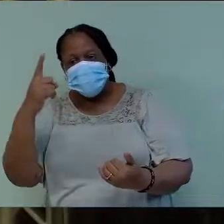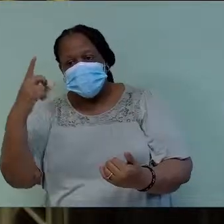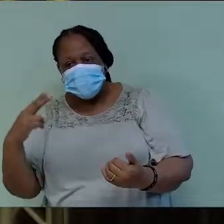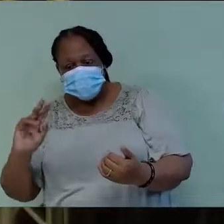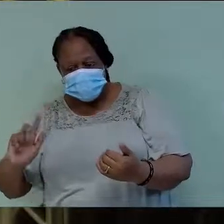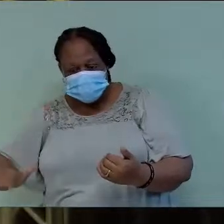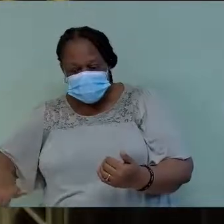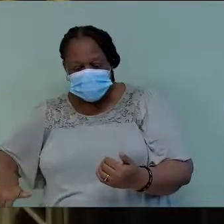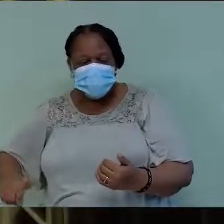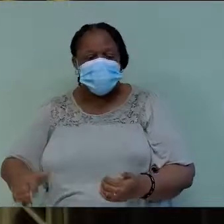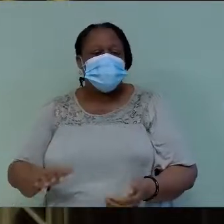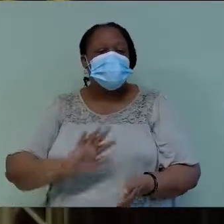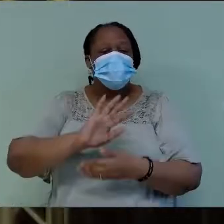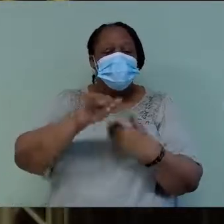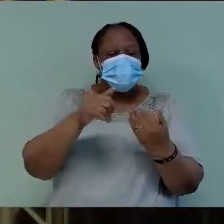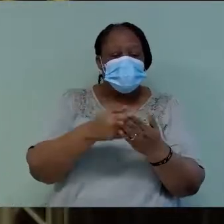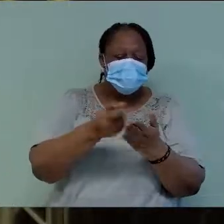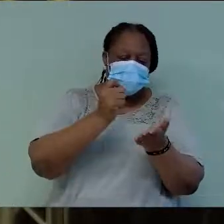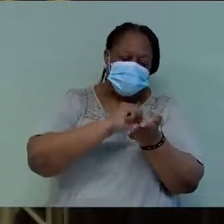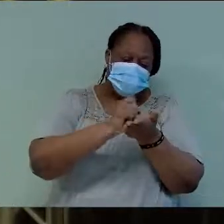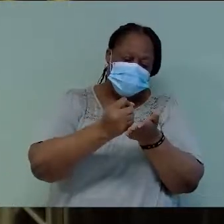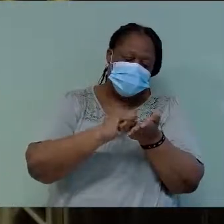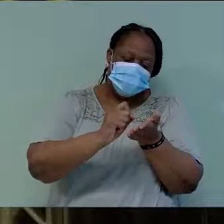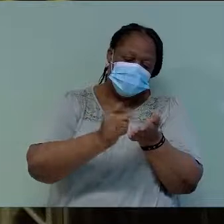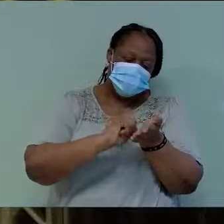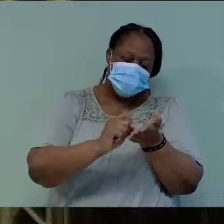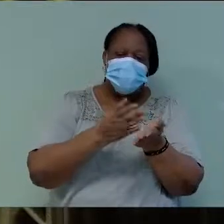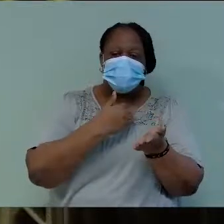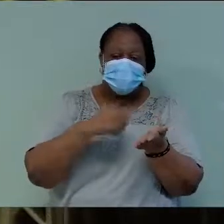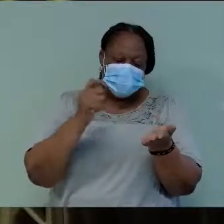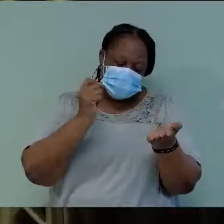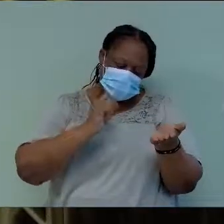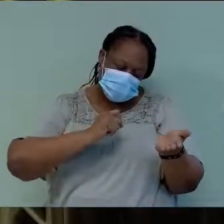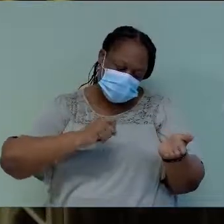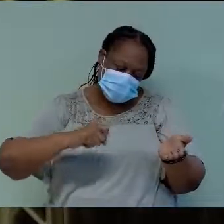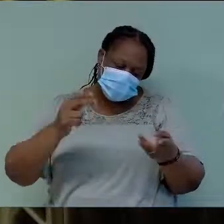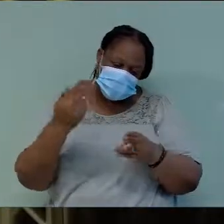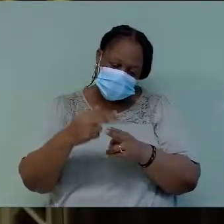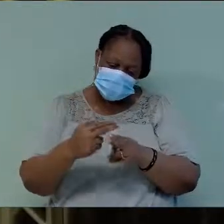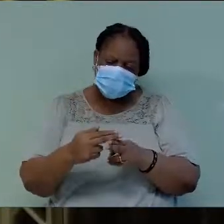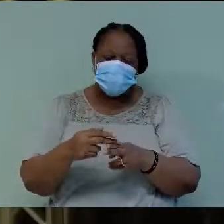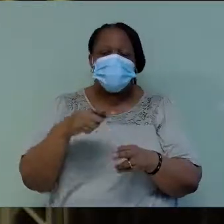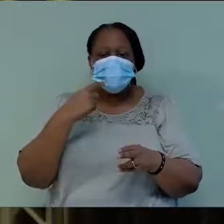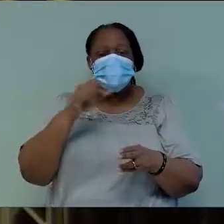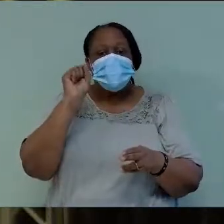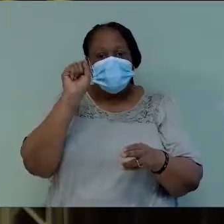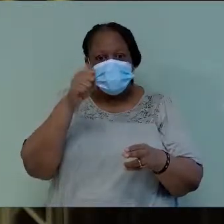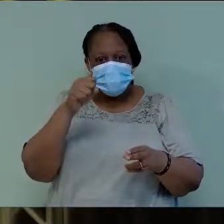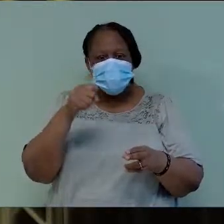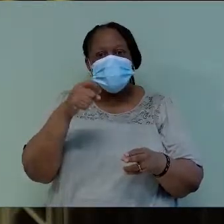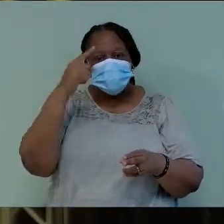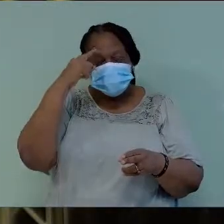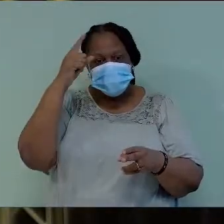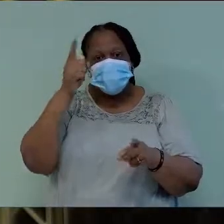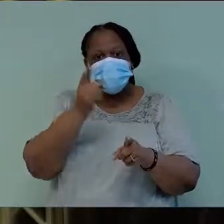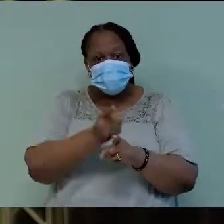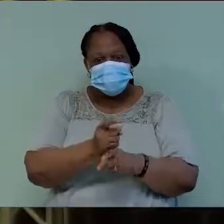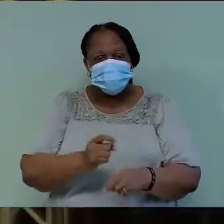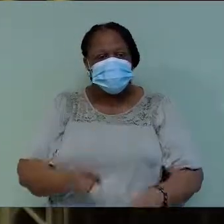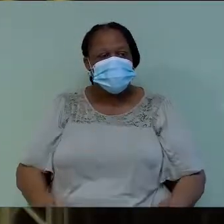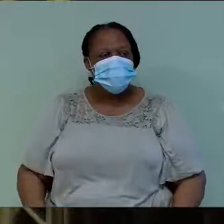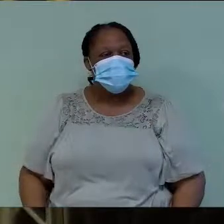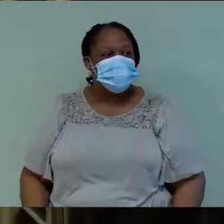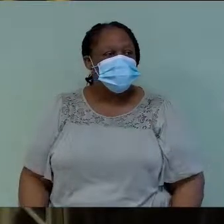be in writing by both the employer and worker. Employers must not